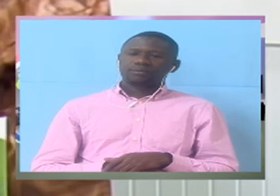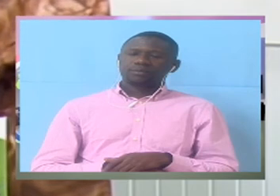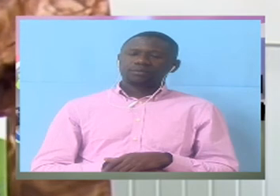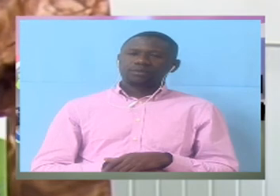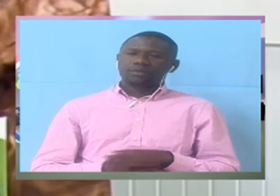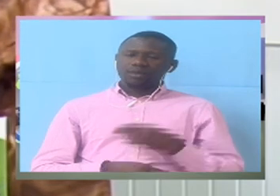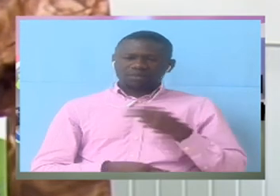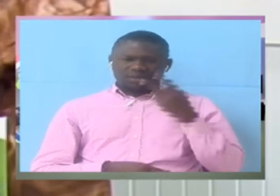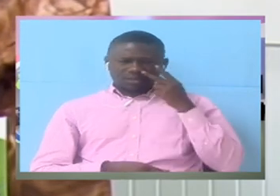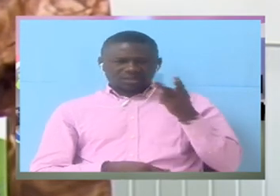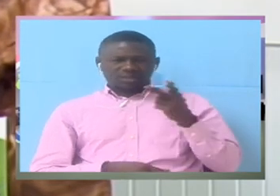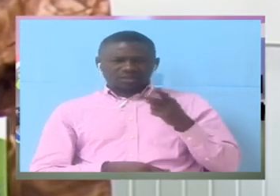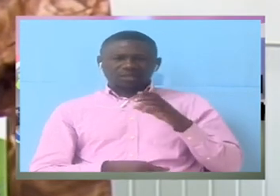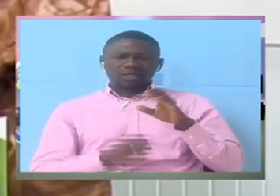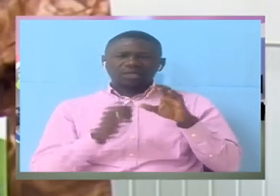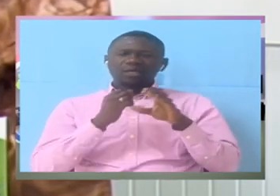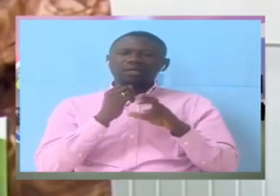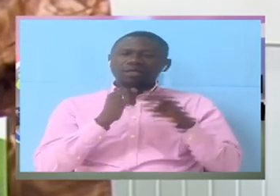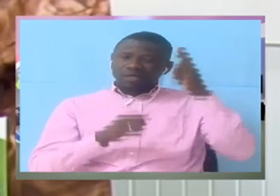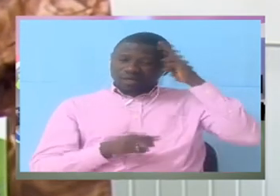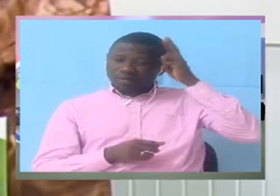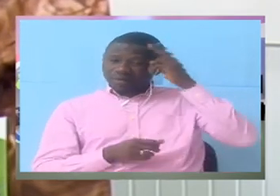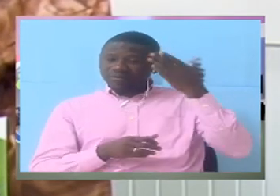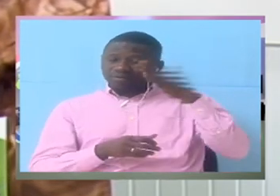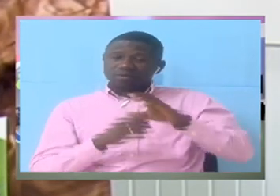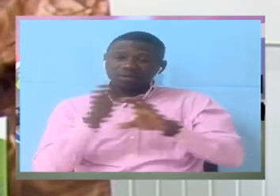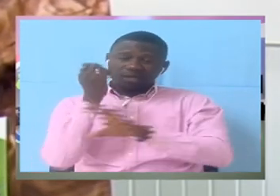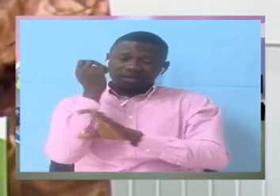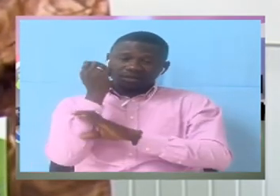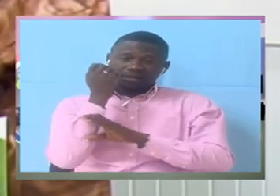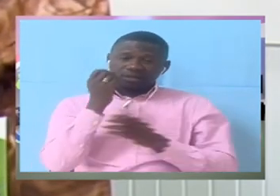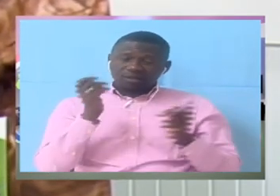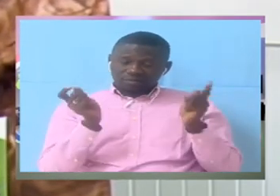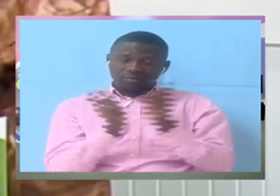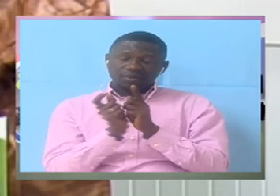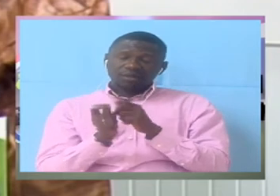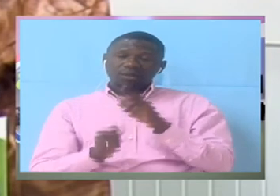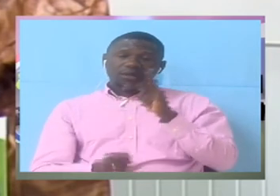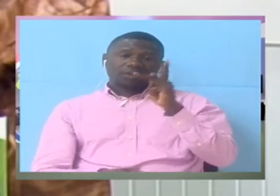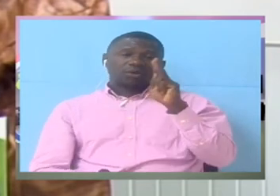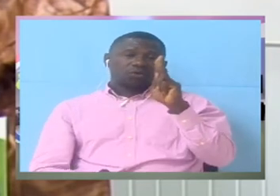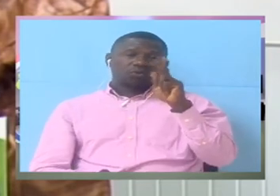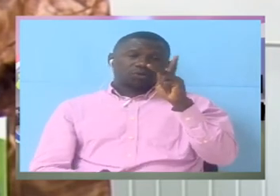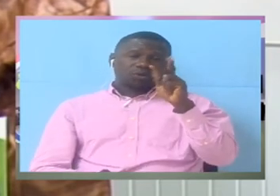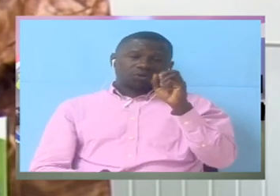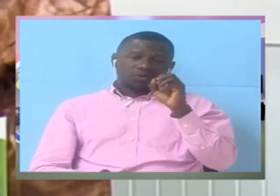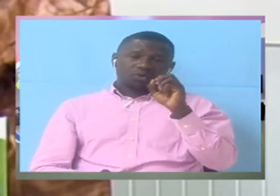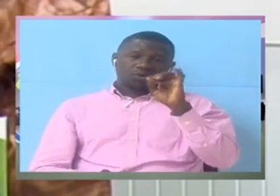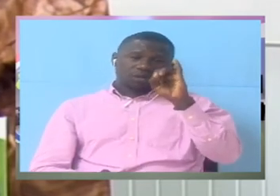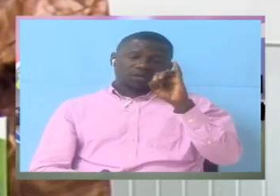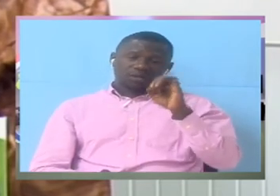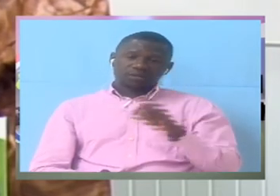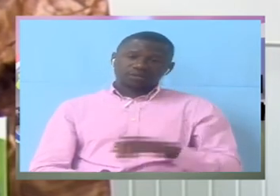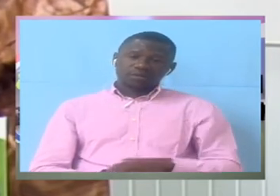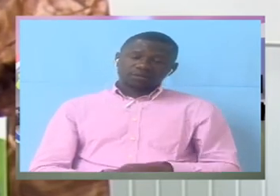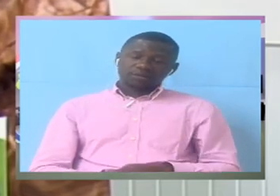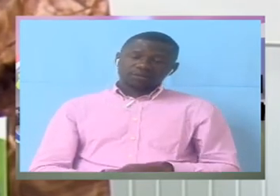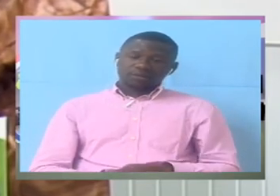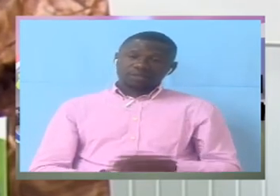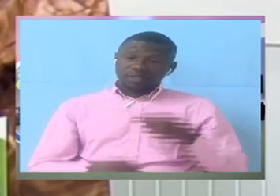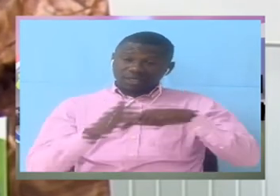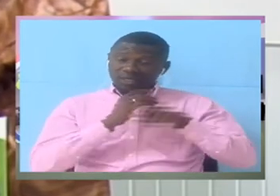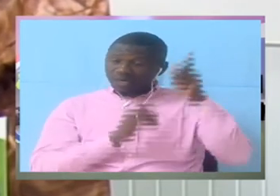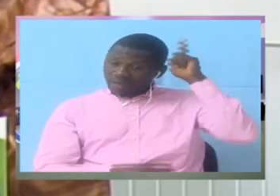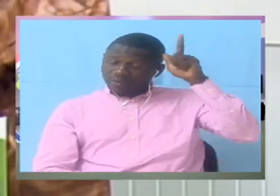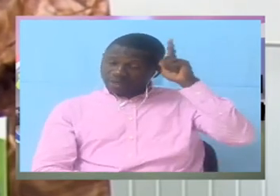yale. I see Casamas rebels coming to Kukoi. Ani be deal le. He was dealing with them. Yes. Yes. In Liberia. Ah, I can all for Liberia.